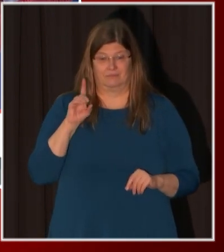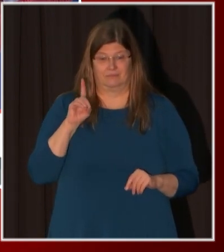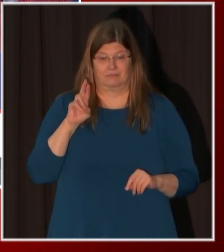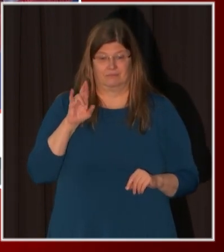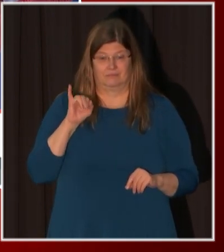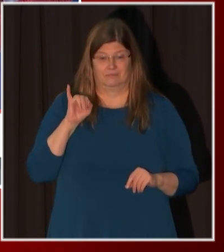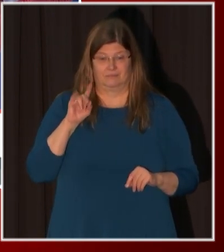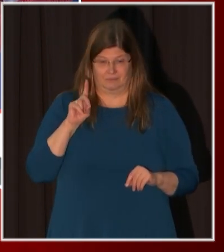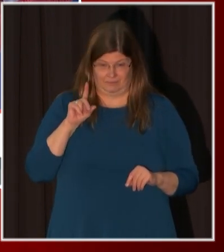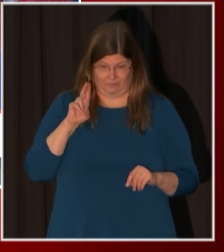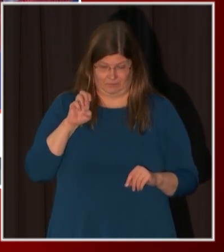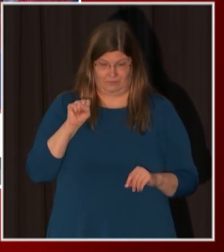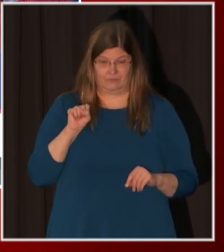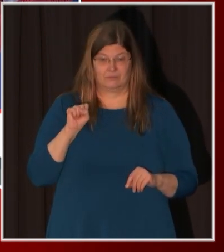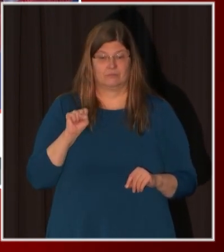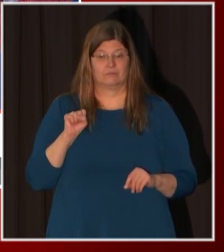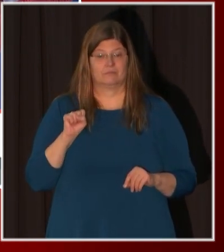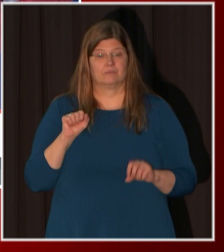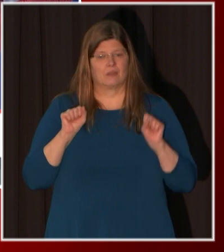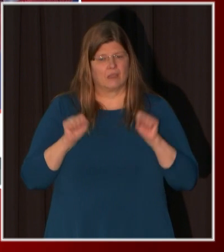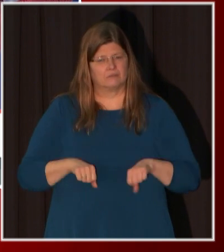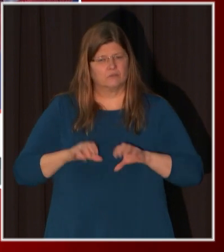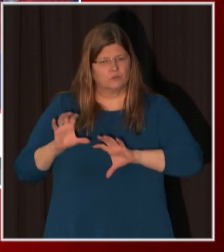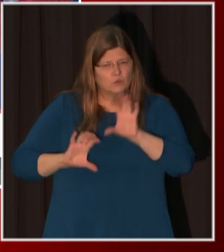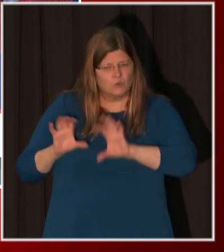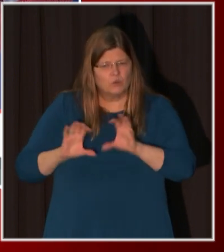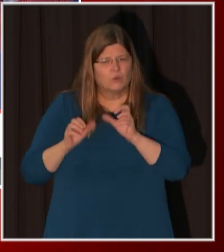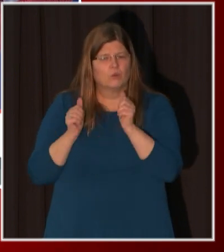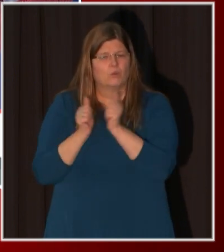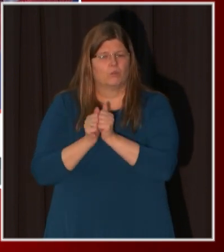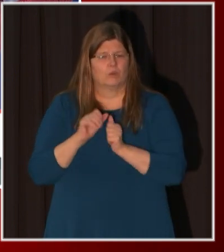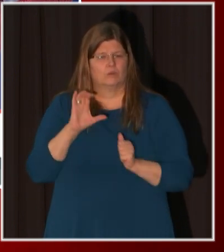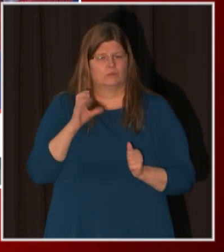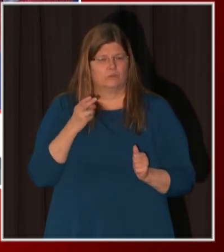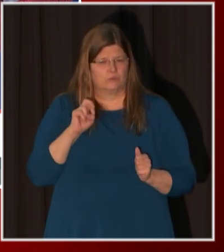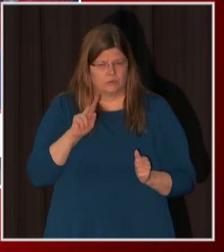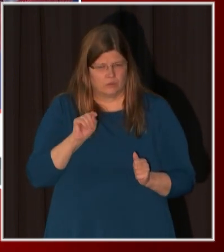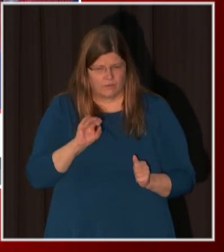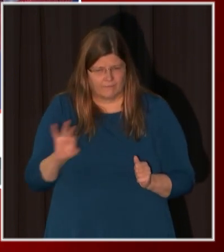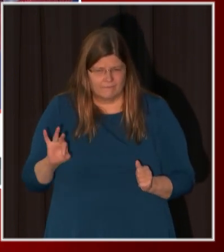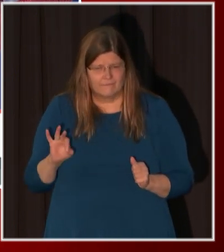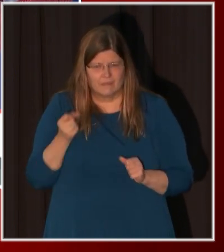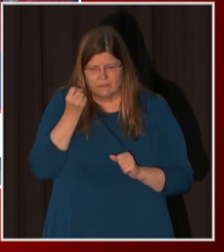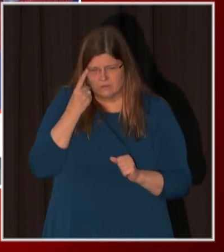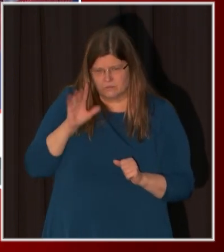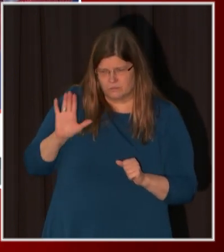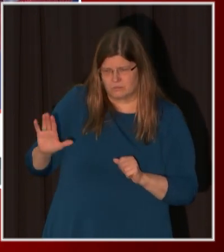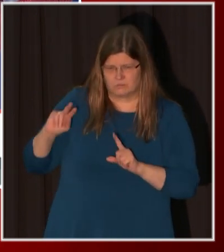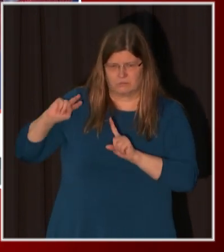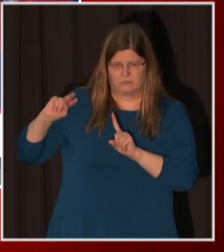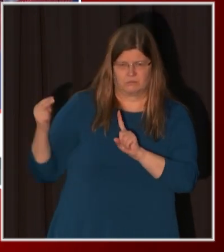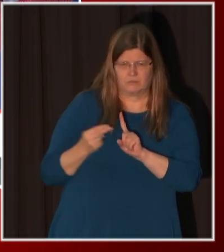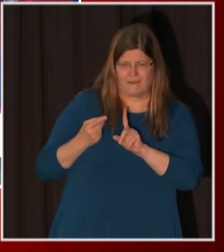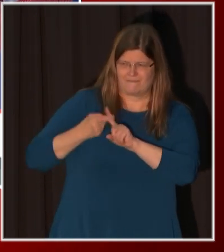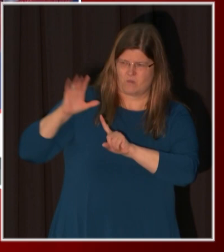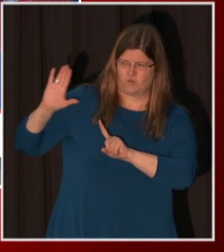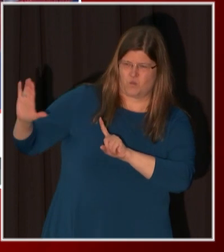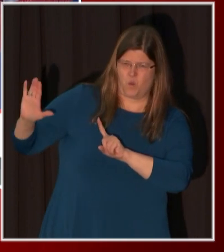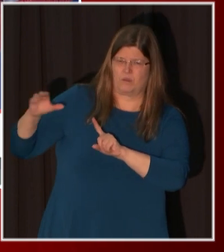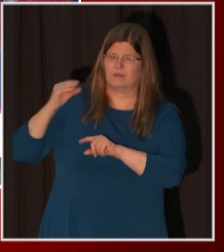get to know him and his understanding of Homeland Security measures. So he's going to